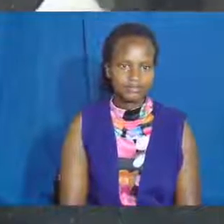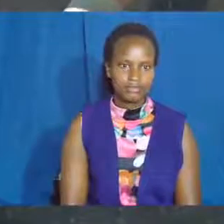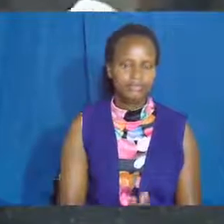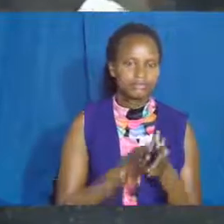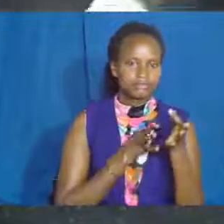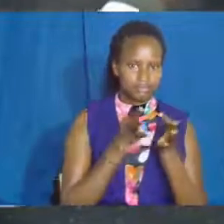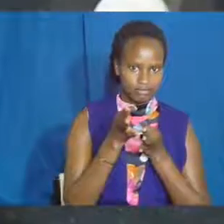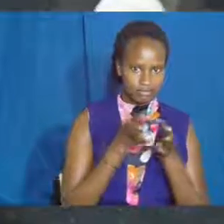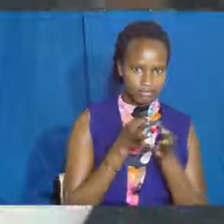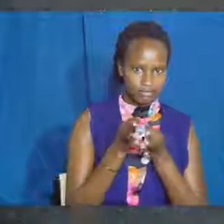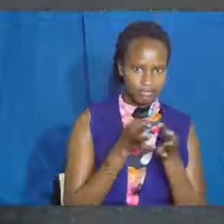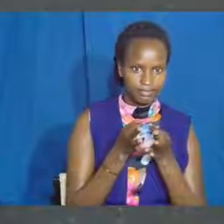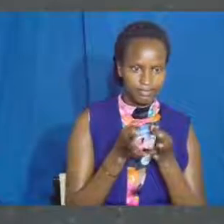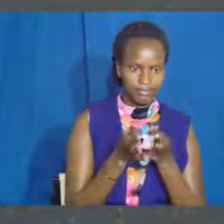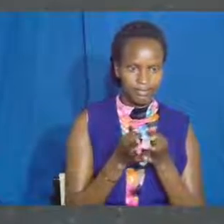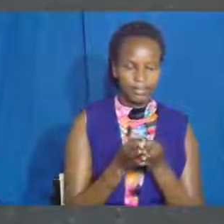it means that